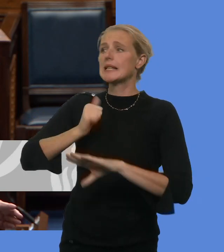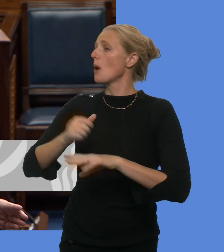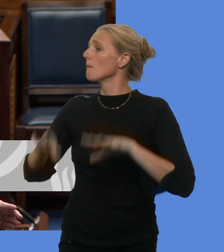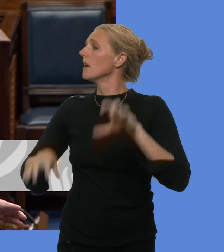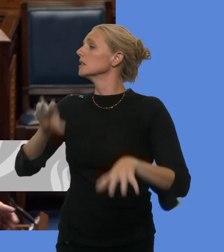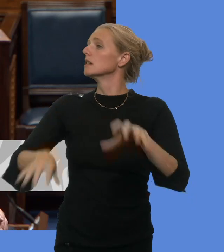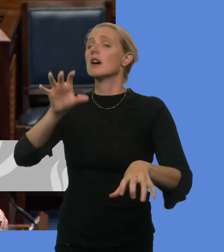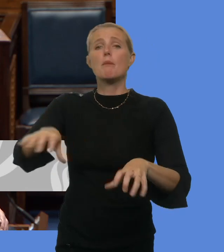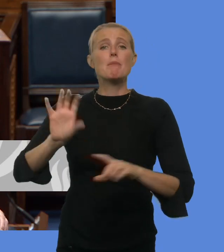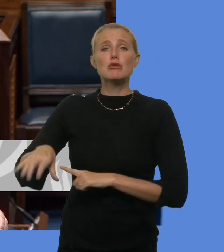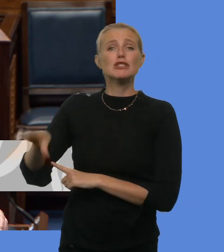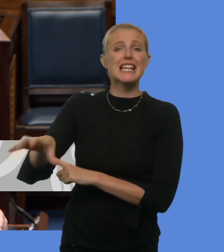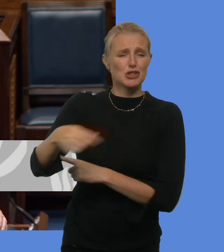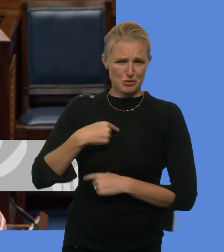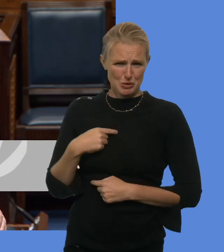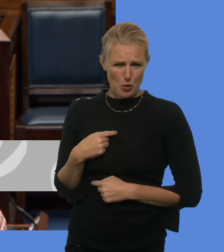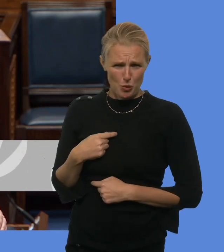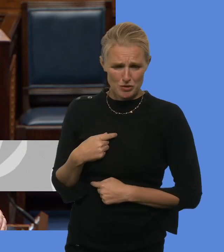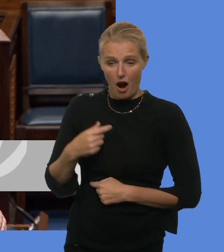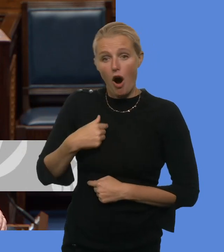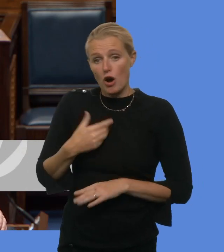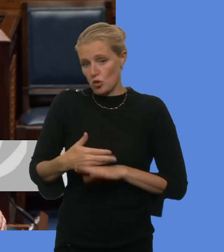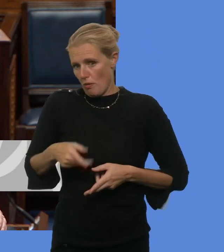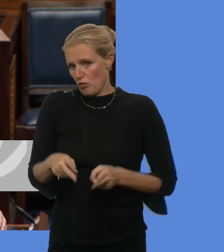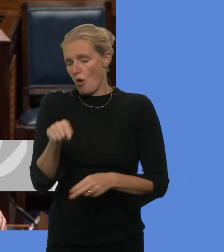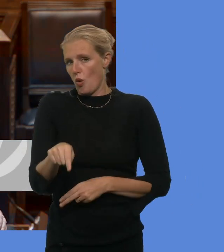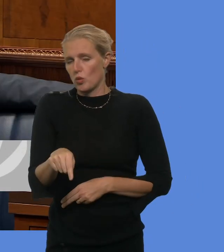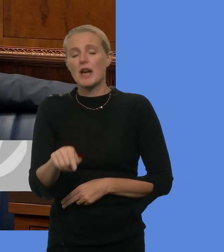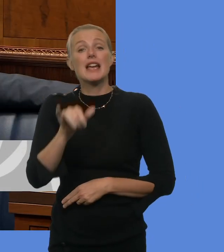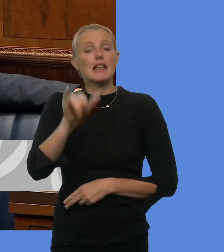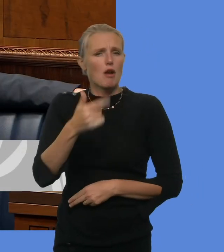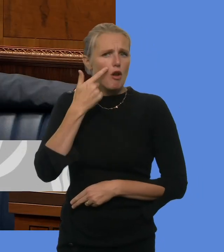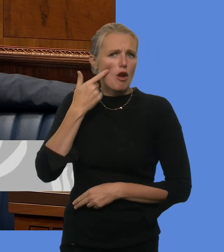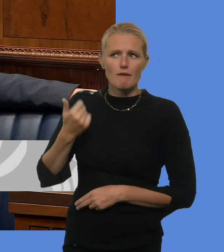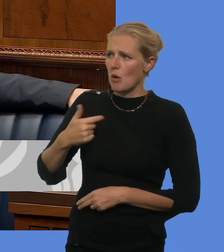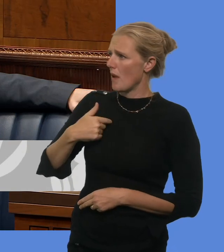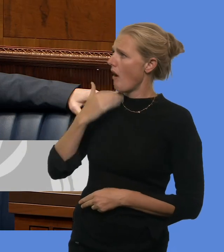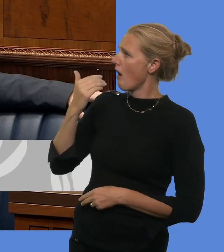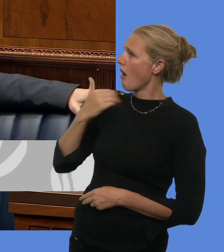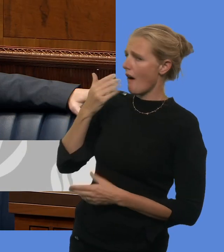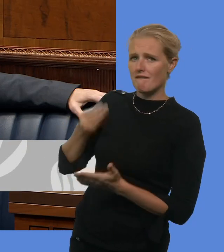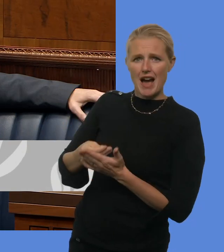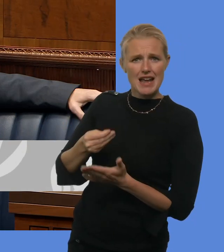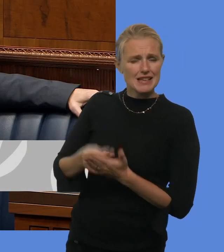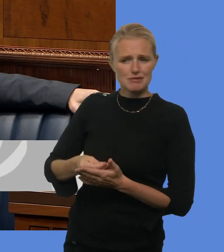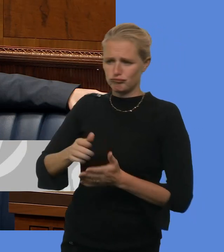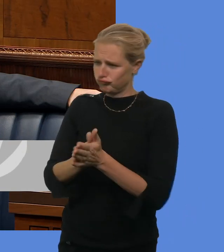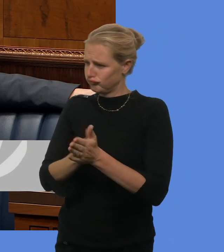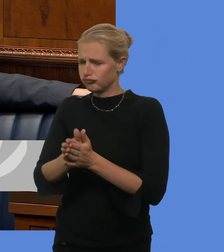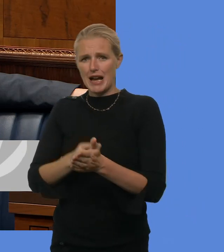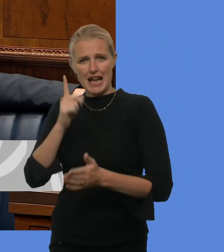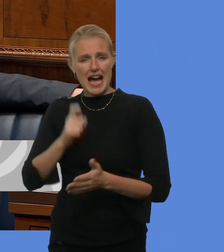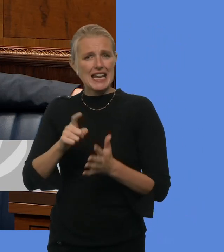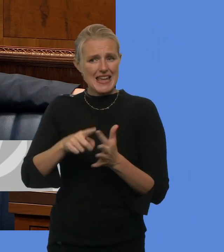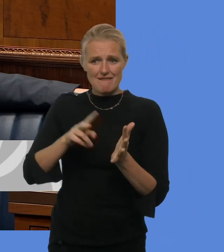our function, our moving forward. Was our role. It would be nice if you had the financial backing to be able to nationalise the electric